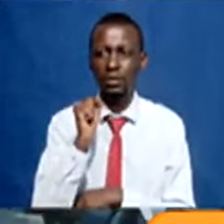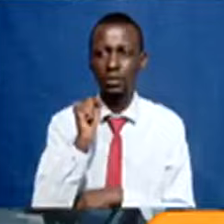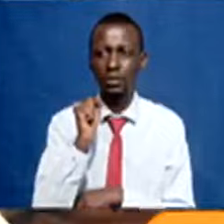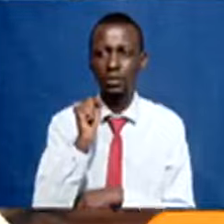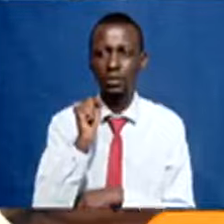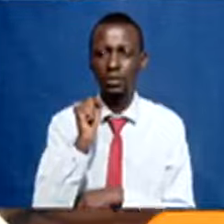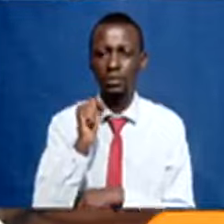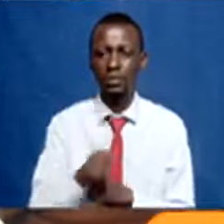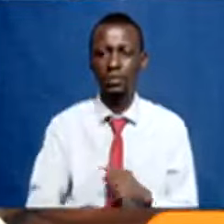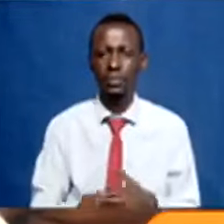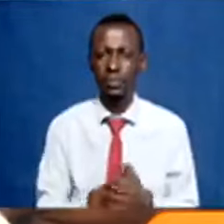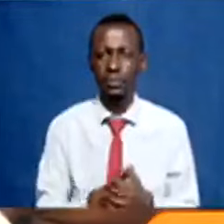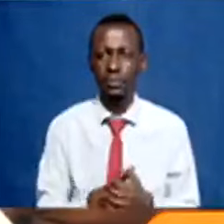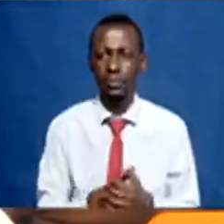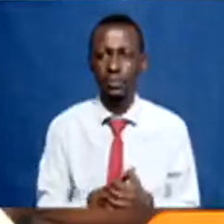subtracted.